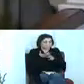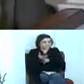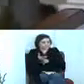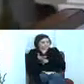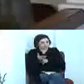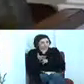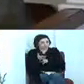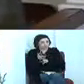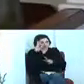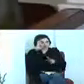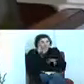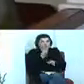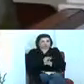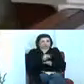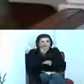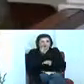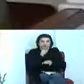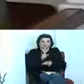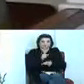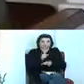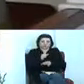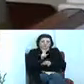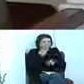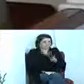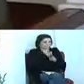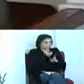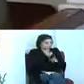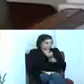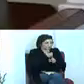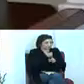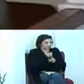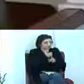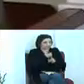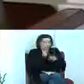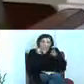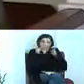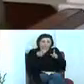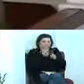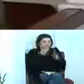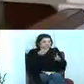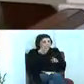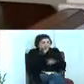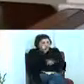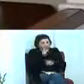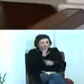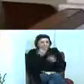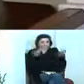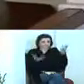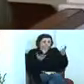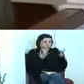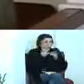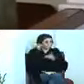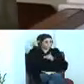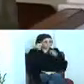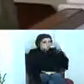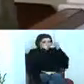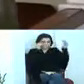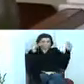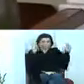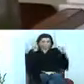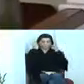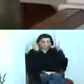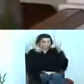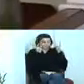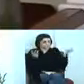of yourselves. It is the gift of God." Amen. Maybe your next level, if you're visiting here this